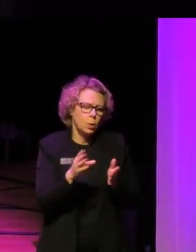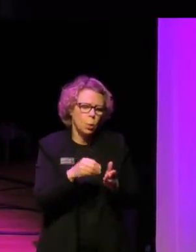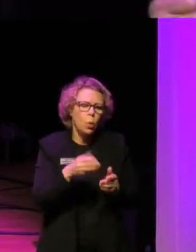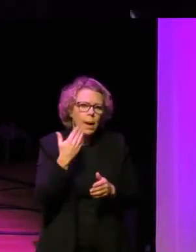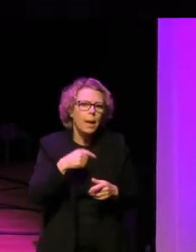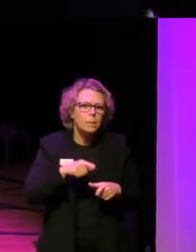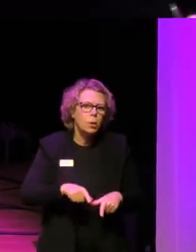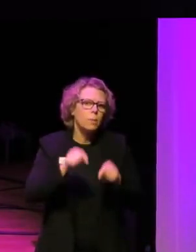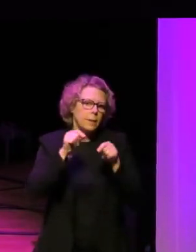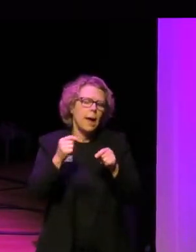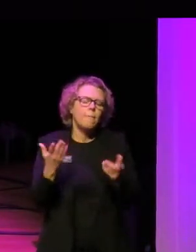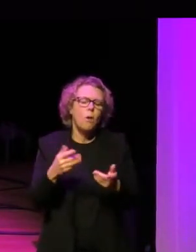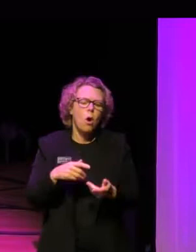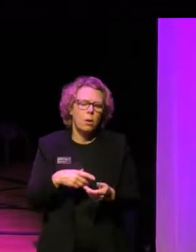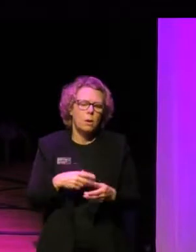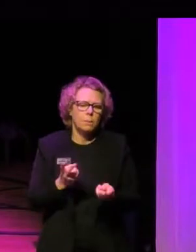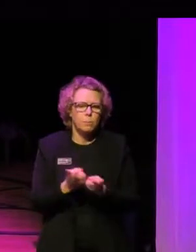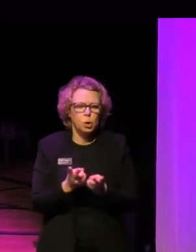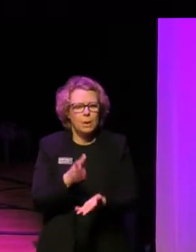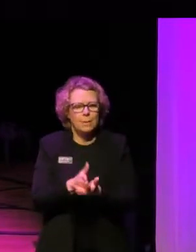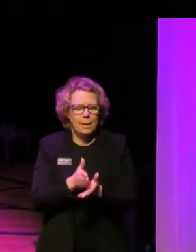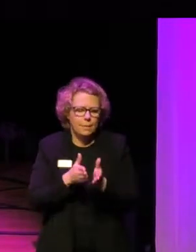do. You must lead also